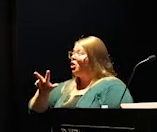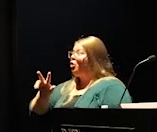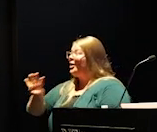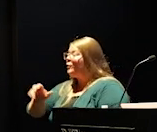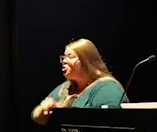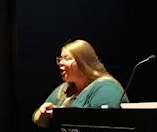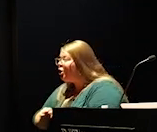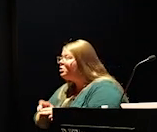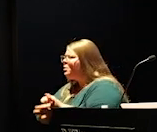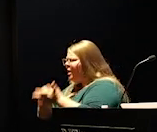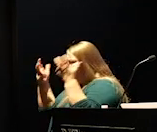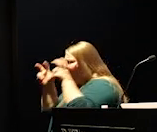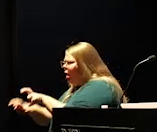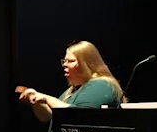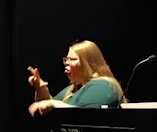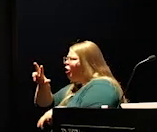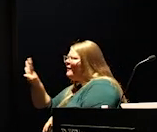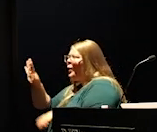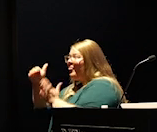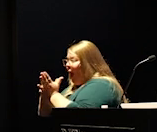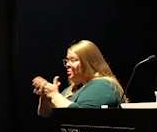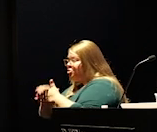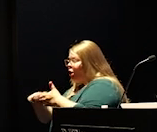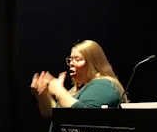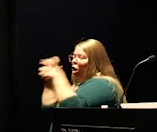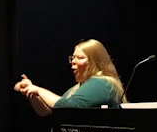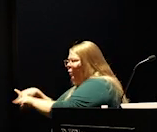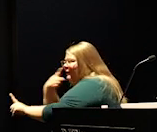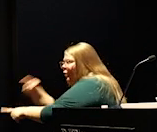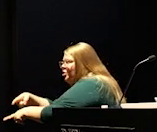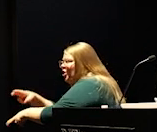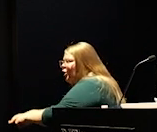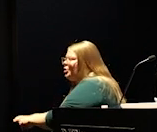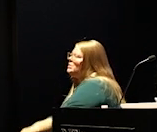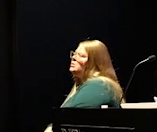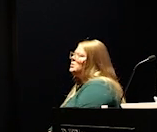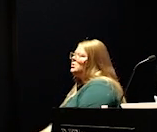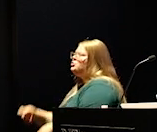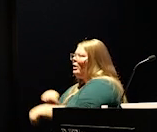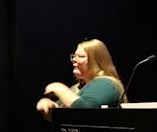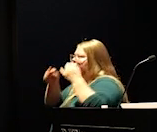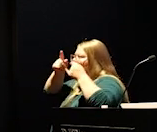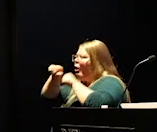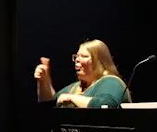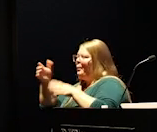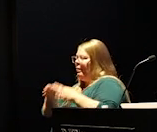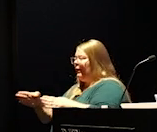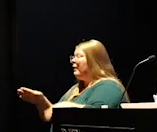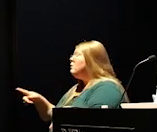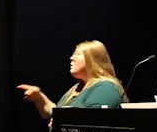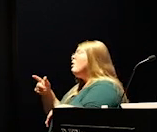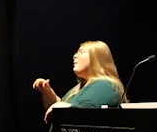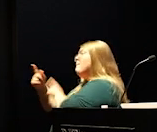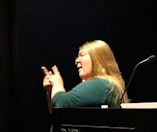spend $34,000 on chairs. There's got to be a different way to do it. So I had met a gentleman who was another RIT grad